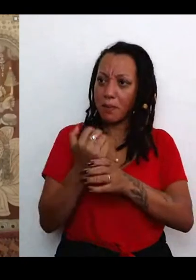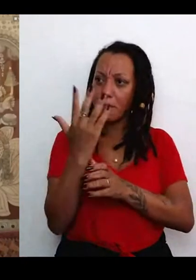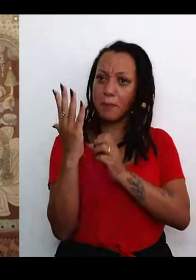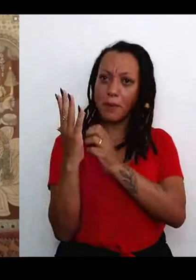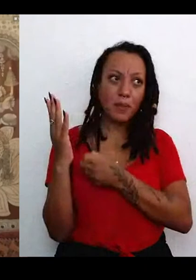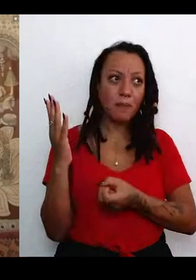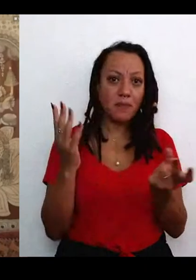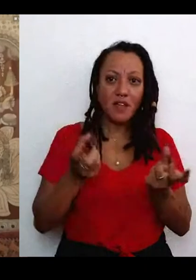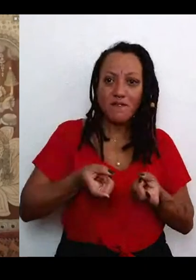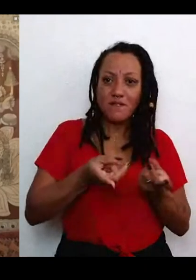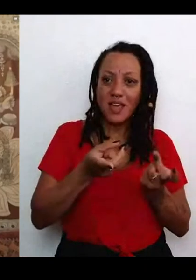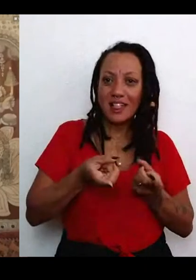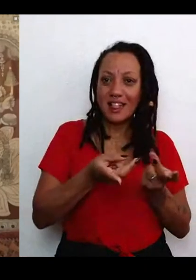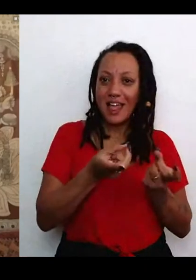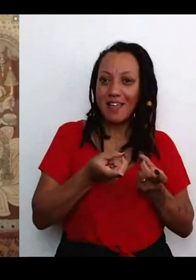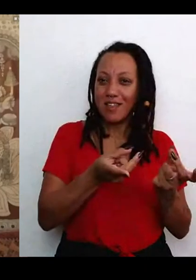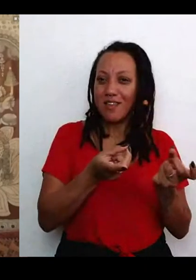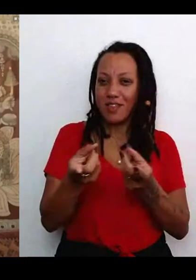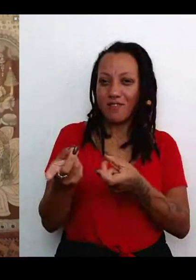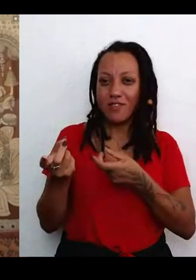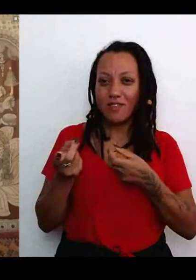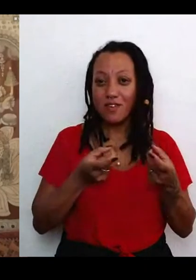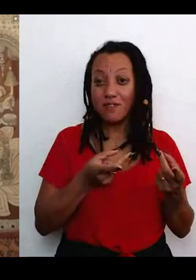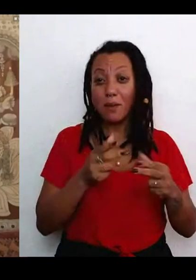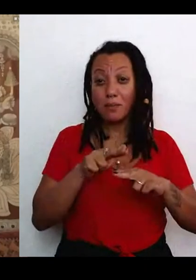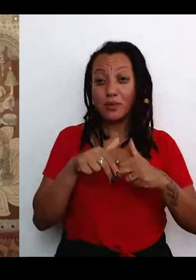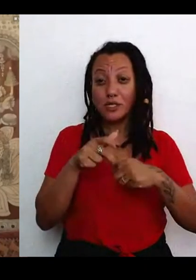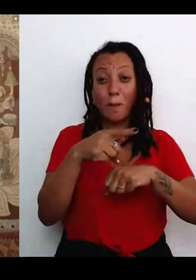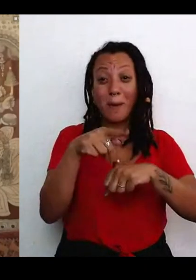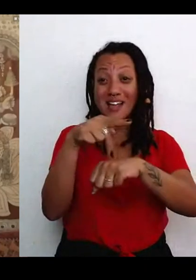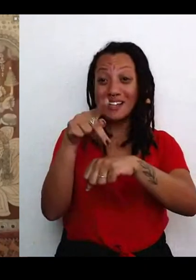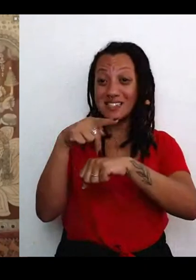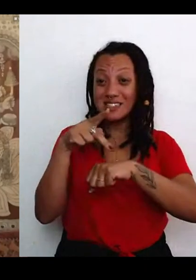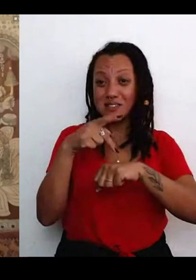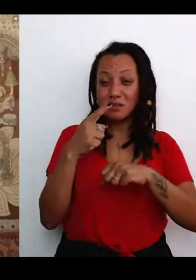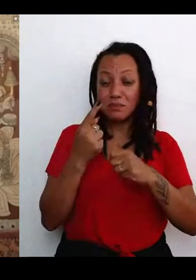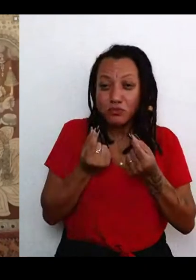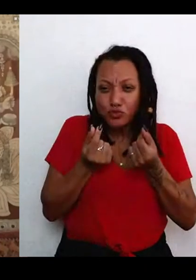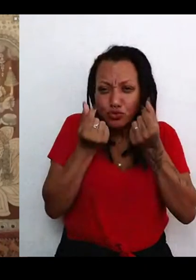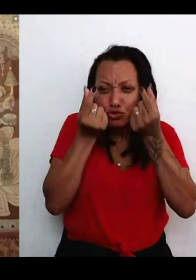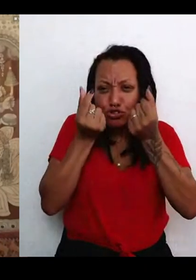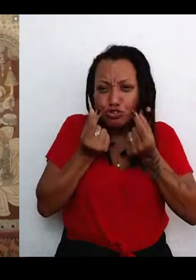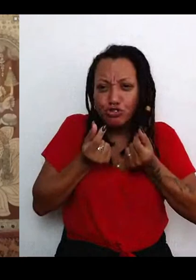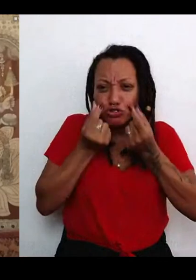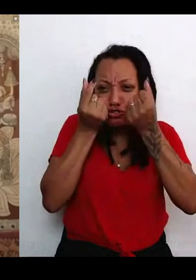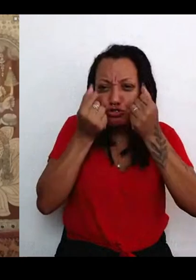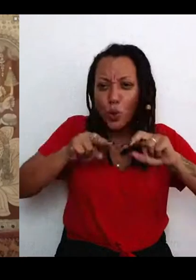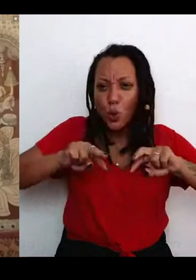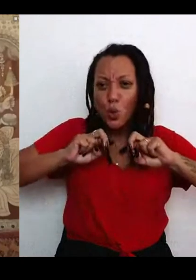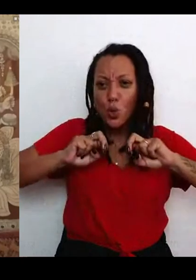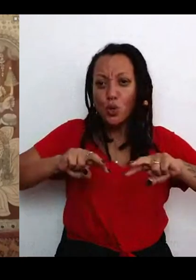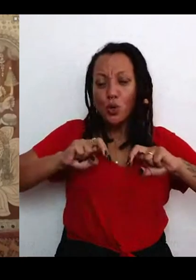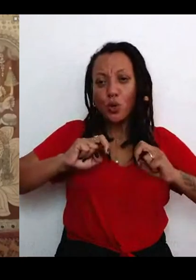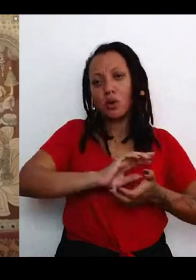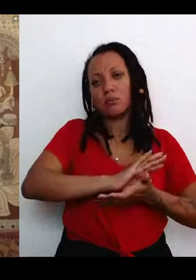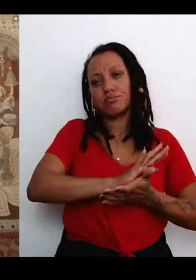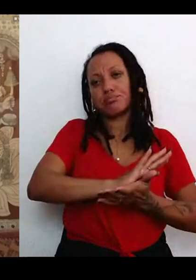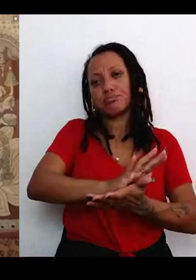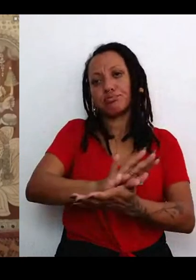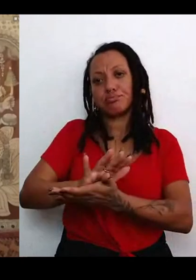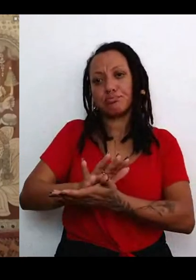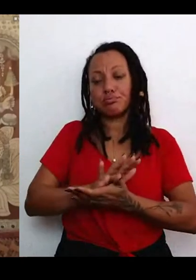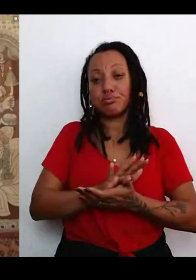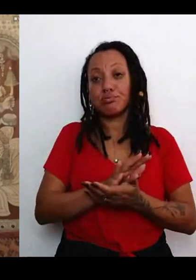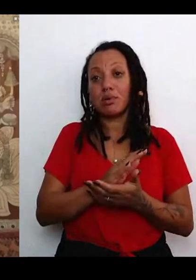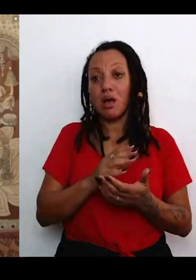country has destroyed their Foods sovereignty and become food dependent and when the prices of food rise as they